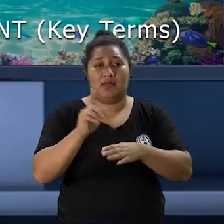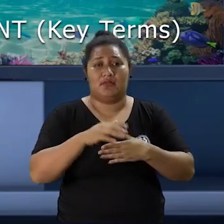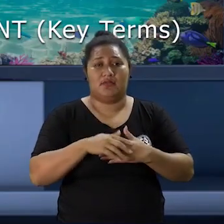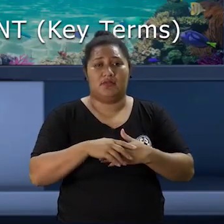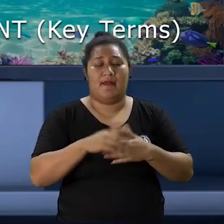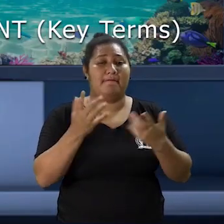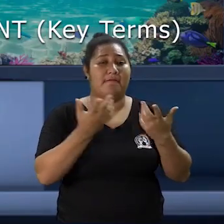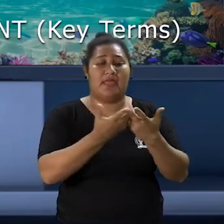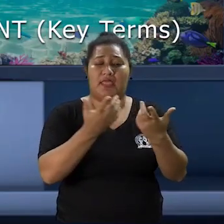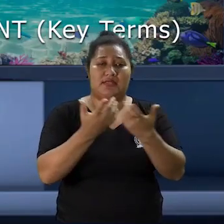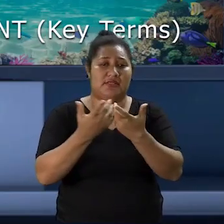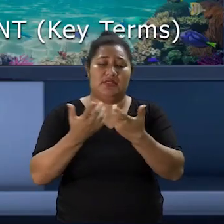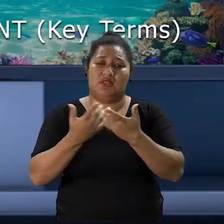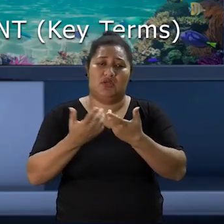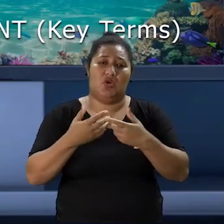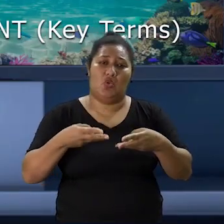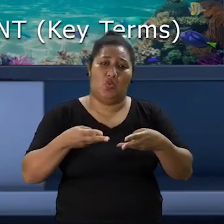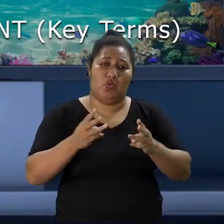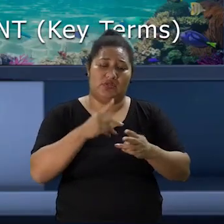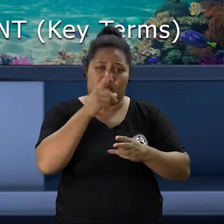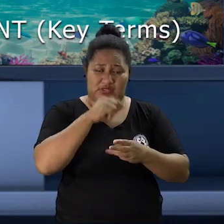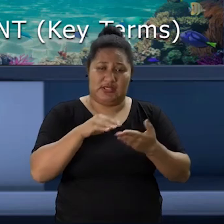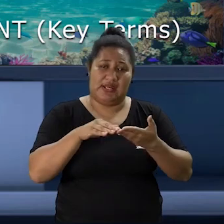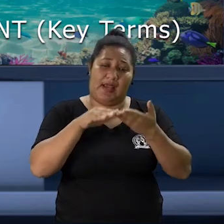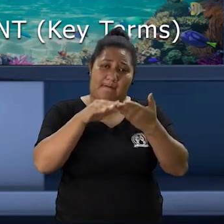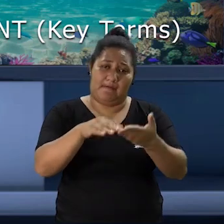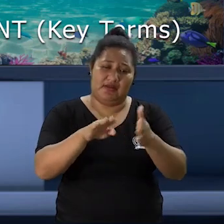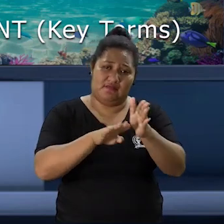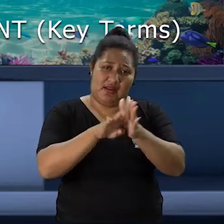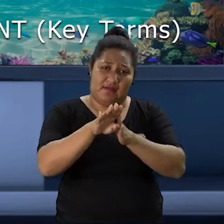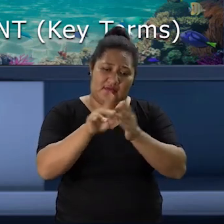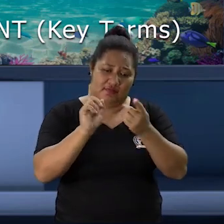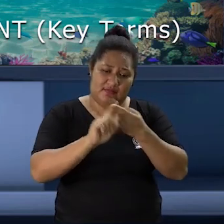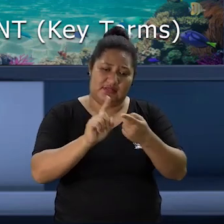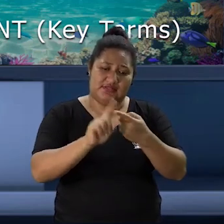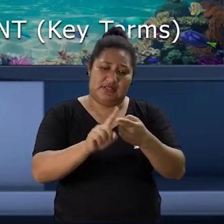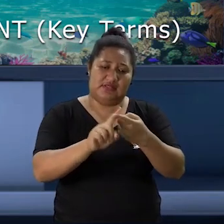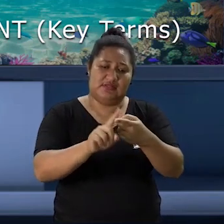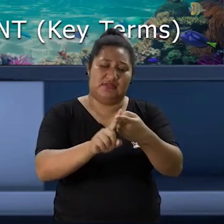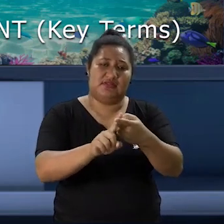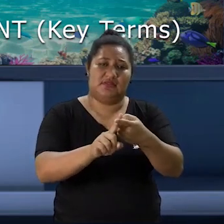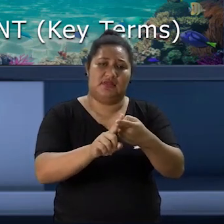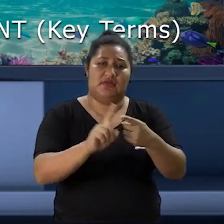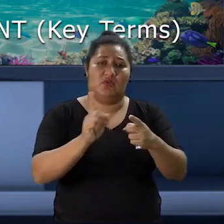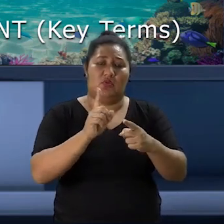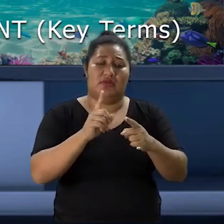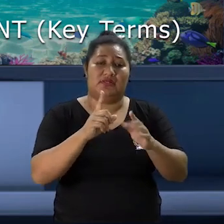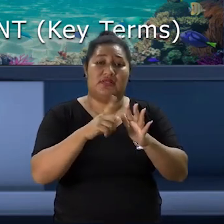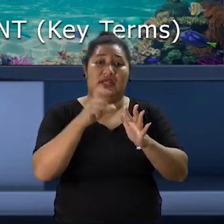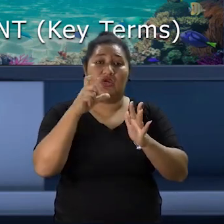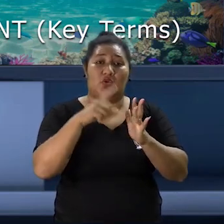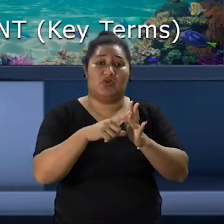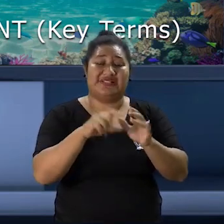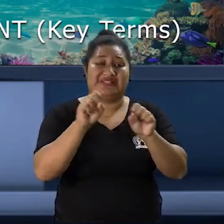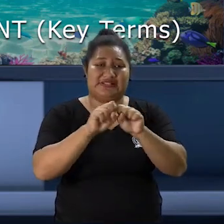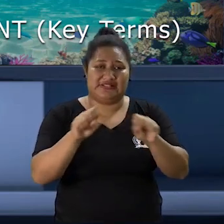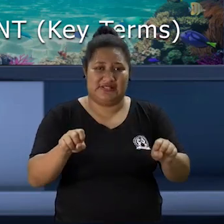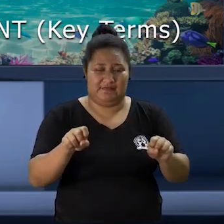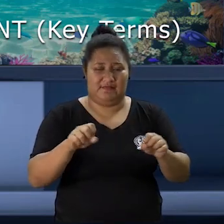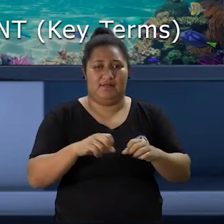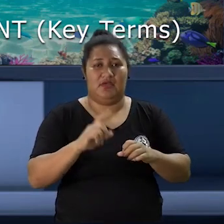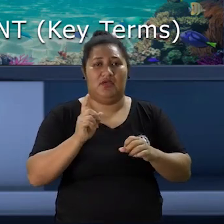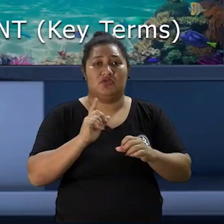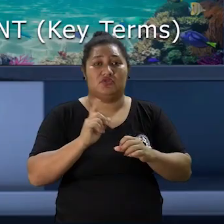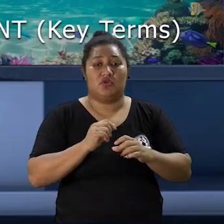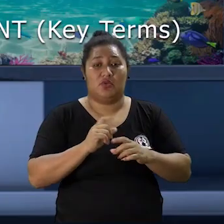many ways that we can help develop and maintain such an ecosystem. Rono winga, lea